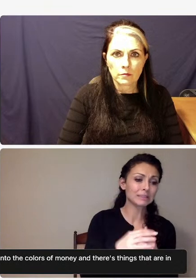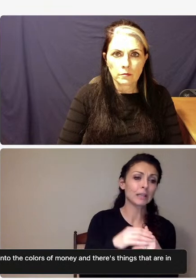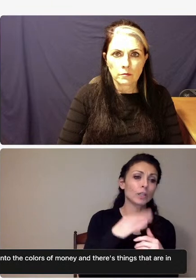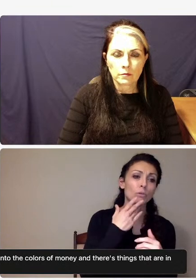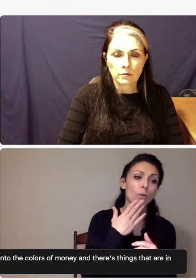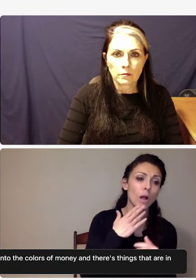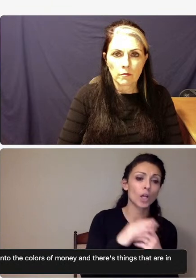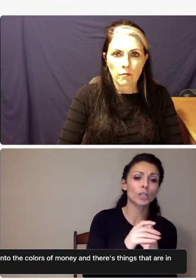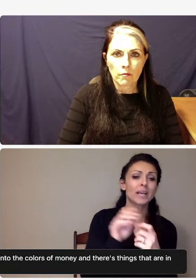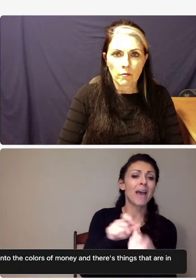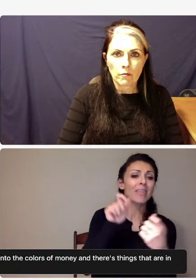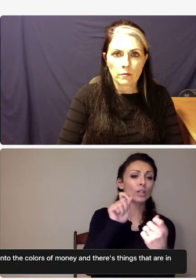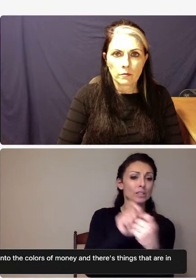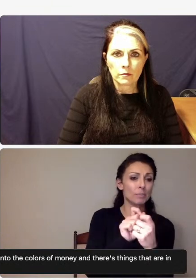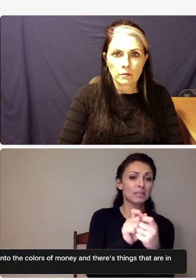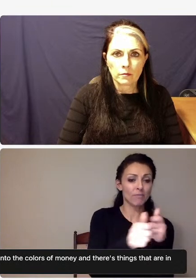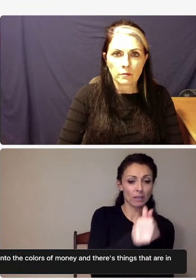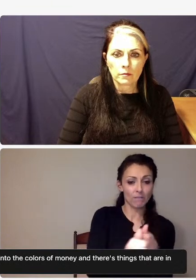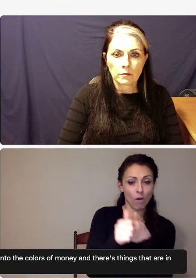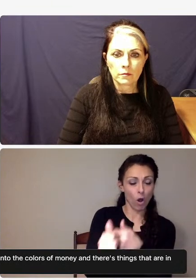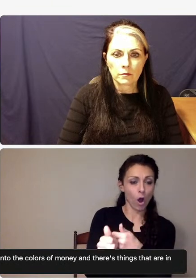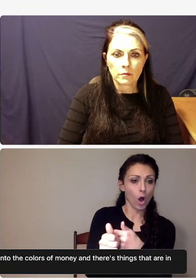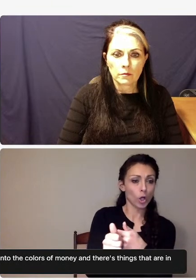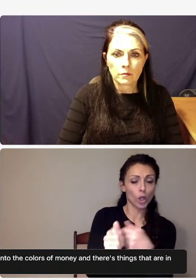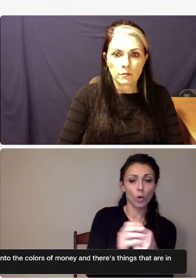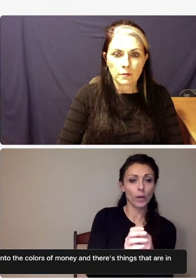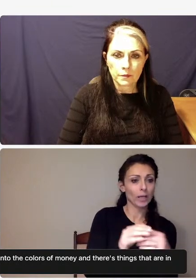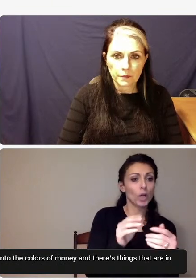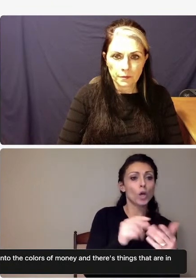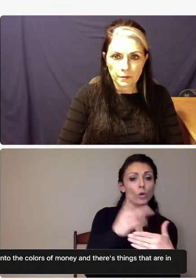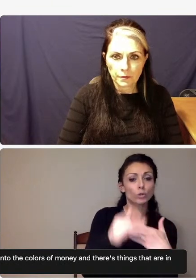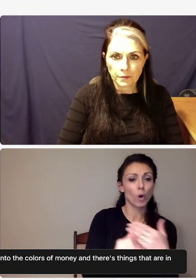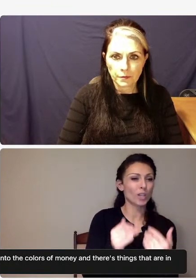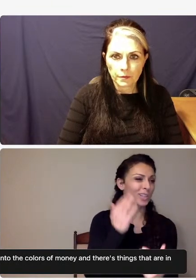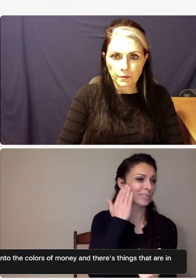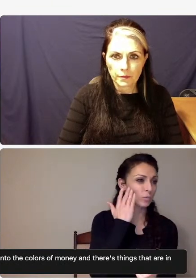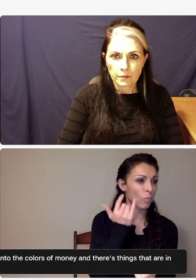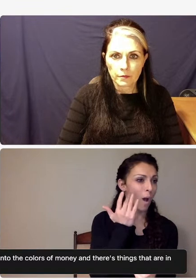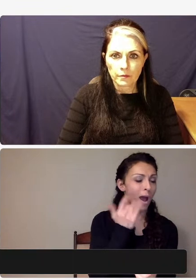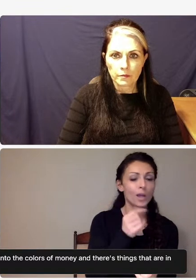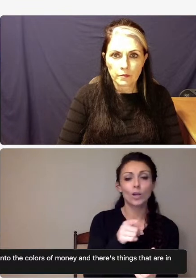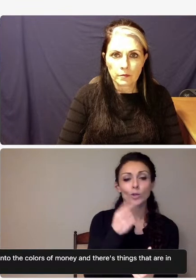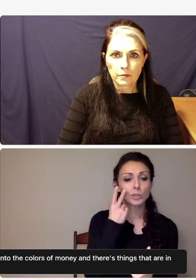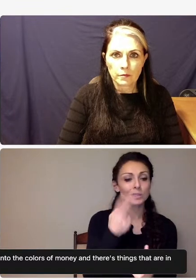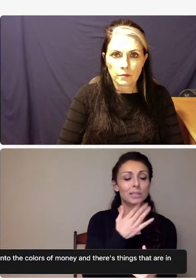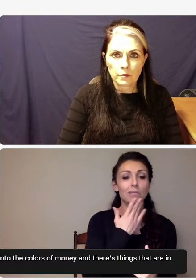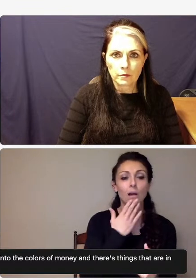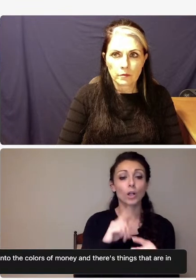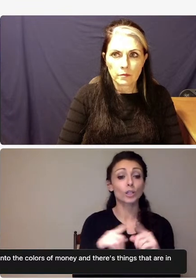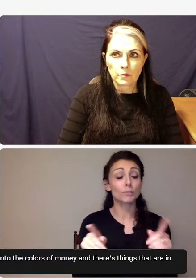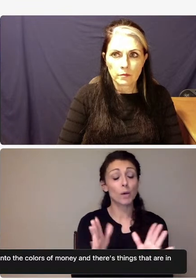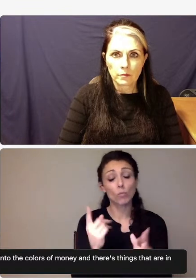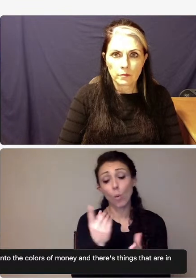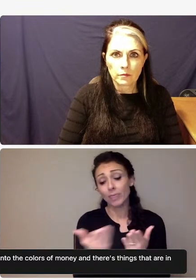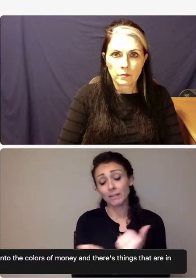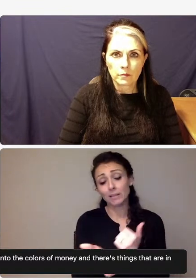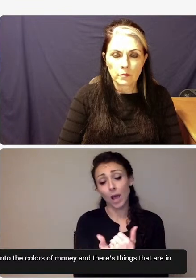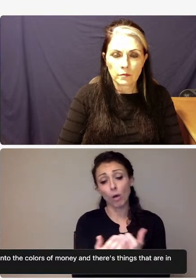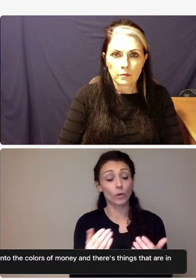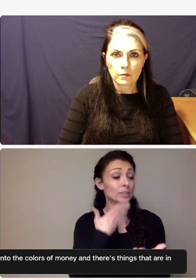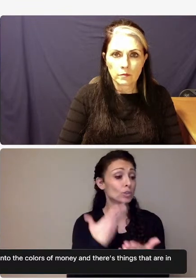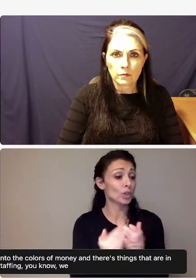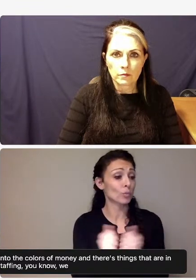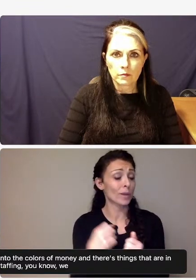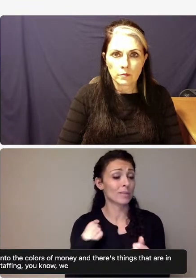projects the other thing that's not in here that usually it's in the larger budget conversation but it is helpful is particularly with staffing you know we have a